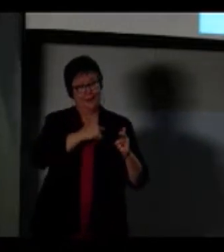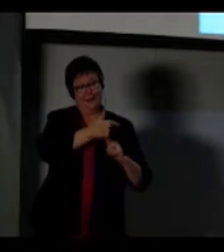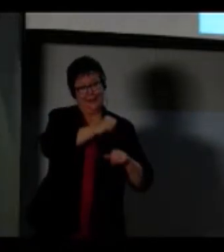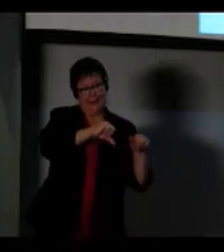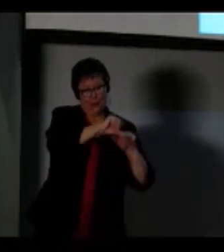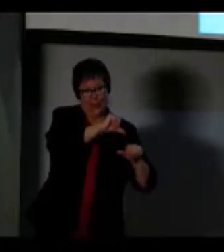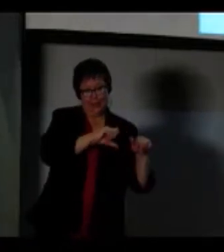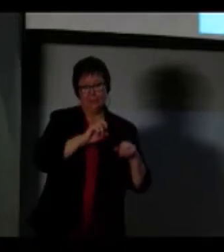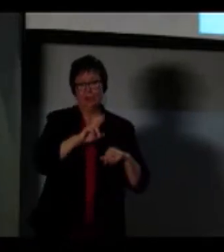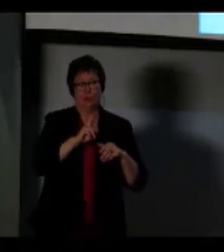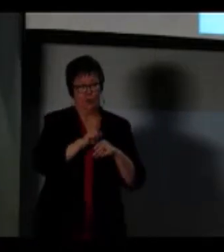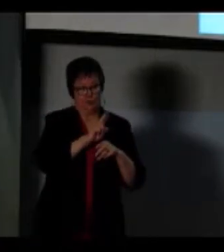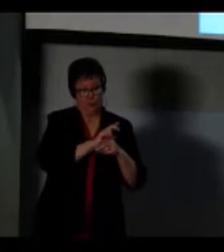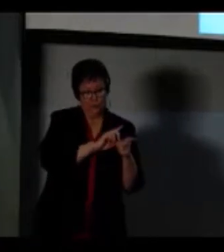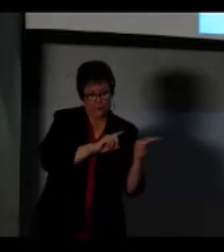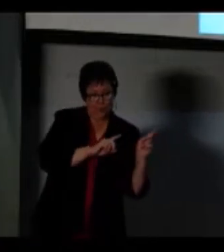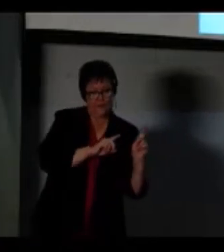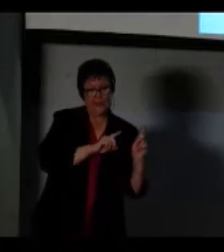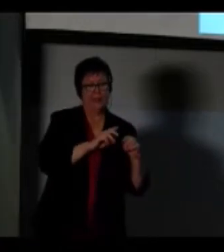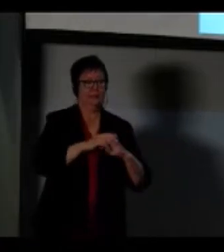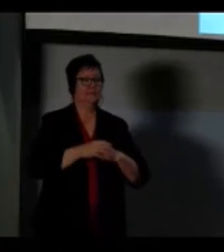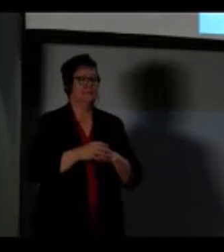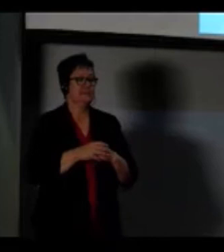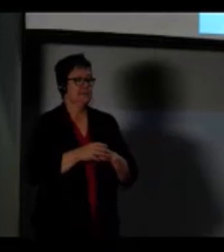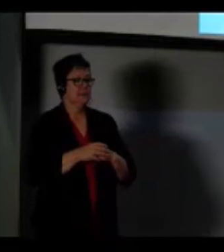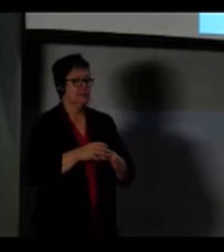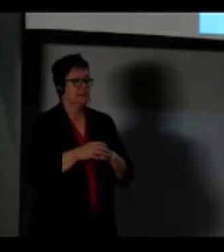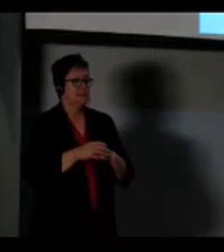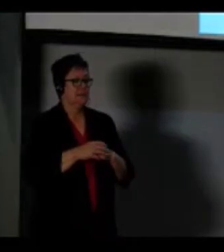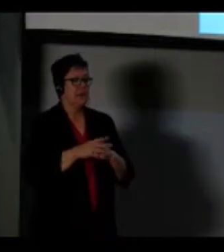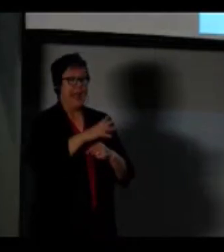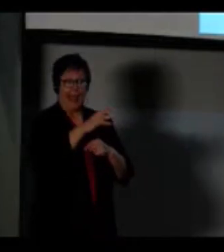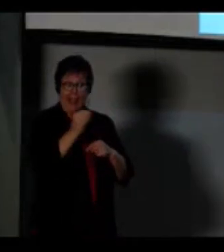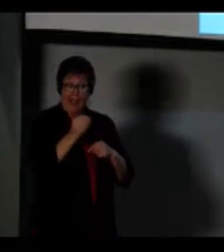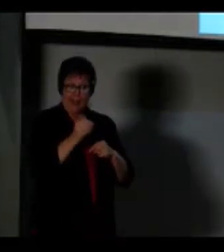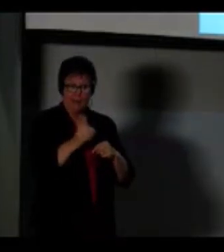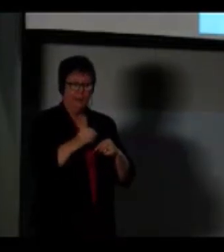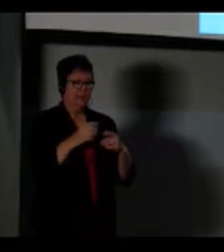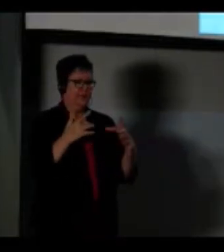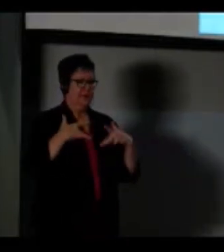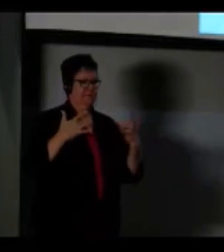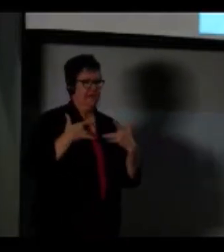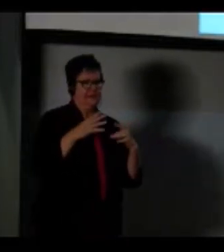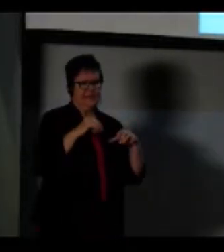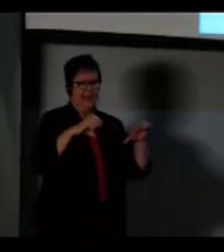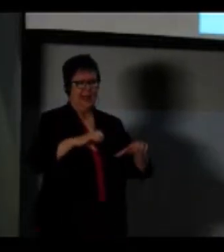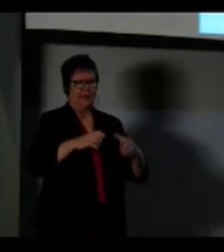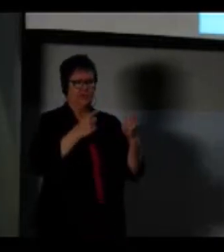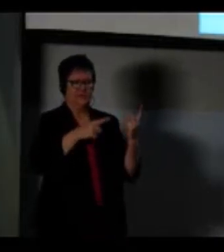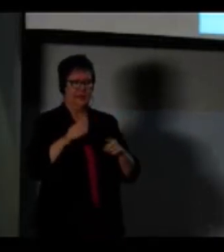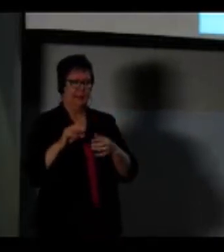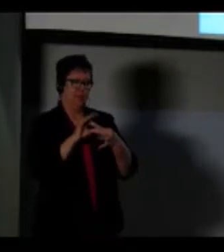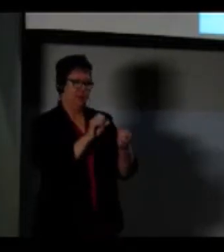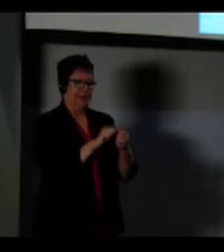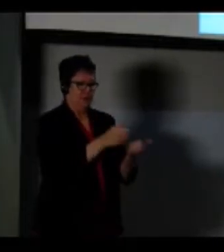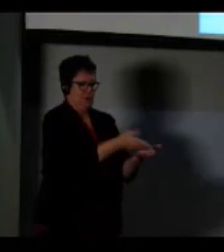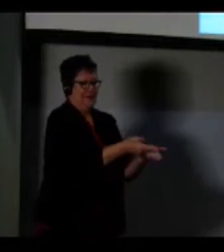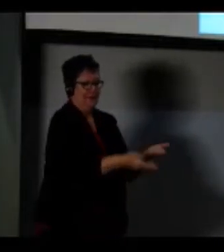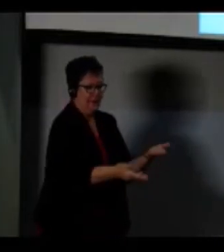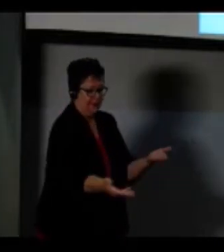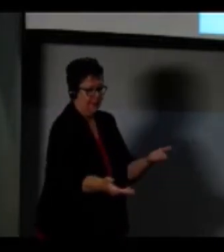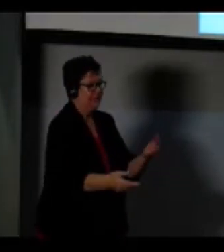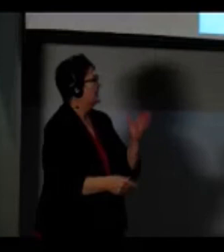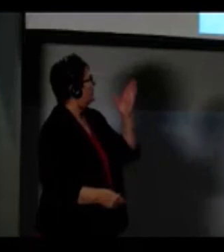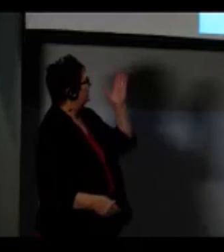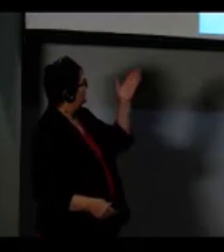or used these things, and the events and actions that have taken place about them. So this slide